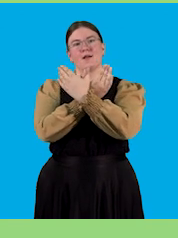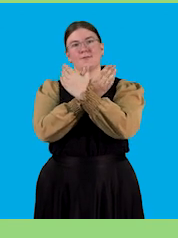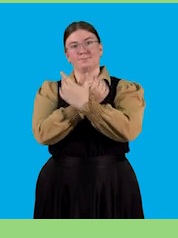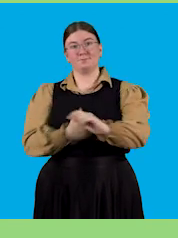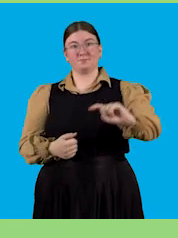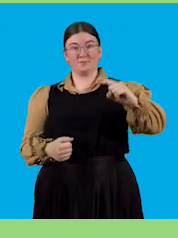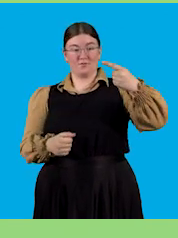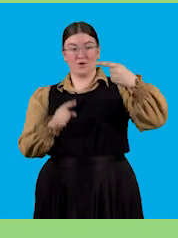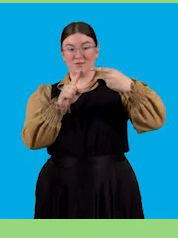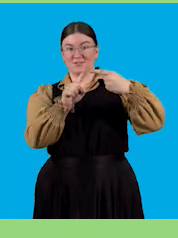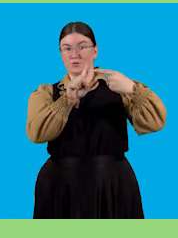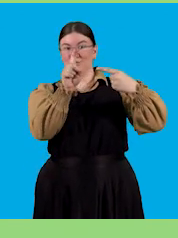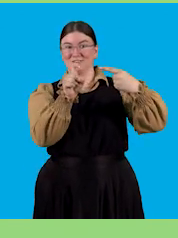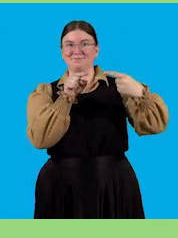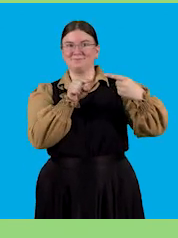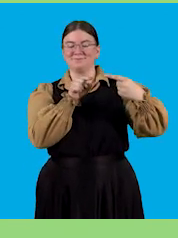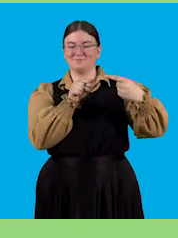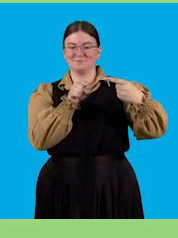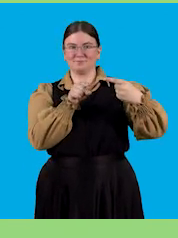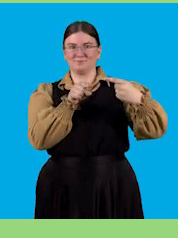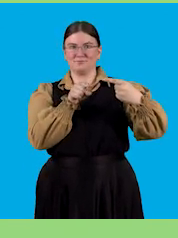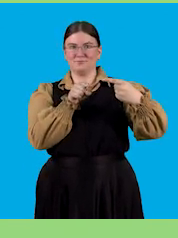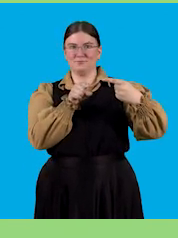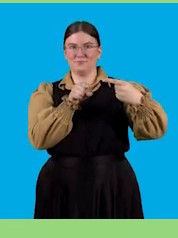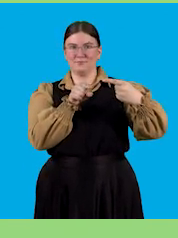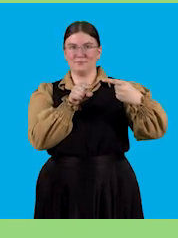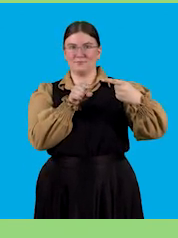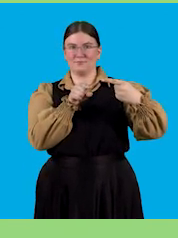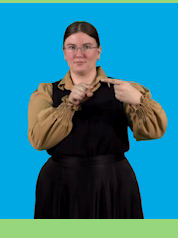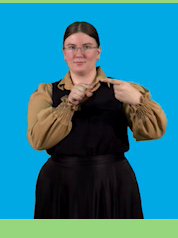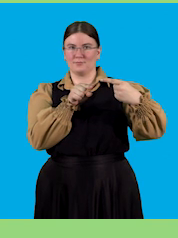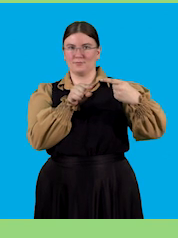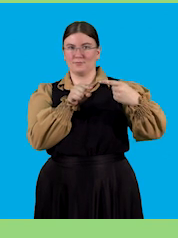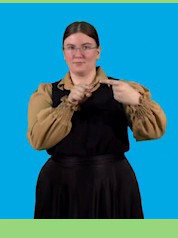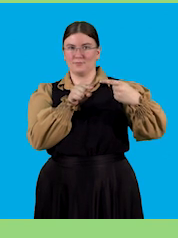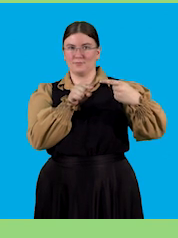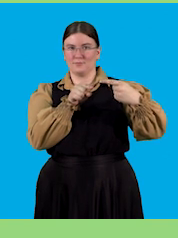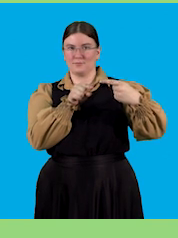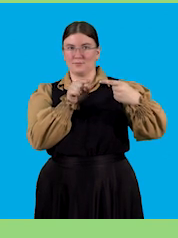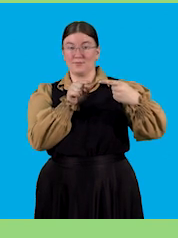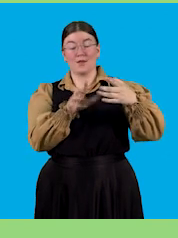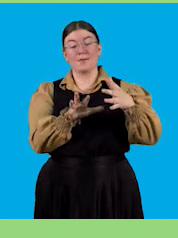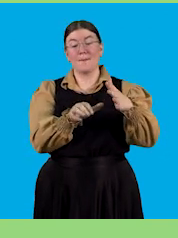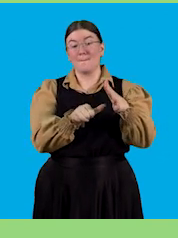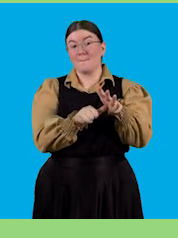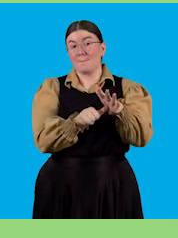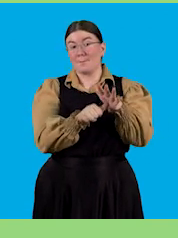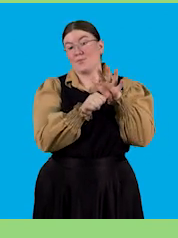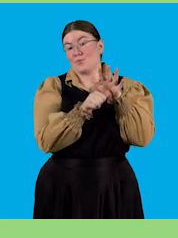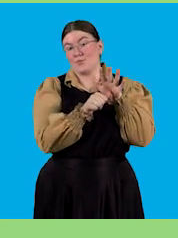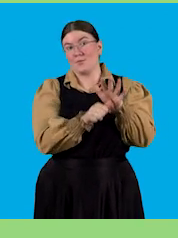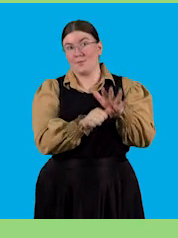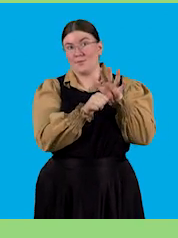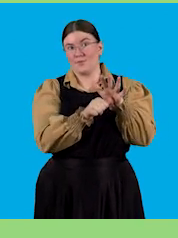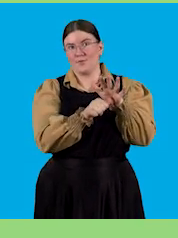We are going to look at the first question. So here, what is the key process that is related to the life